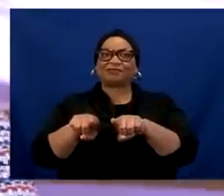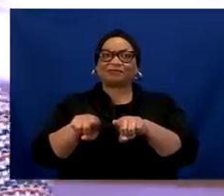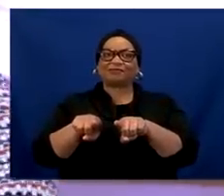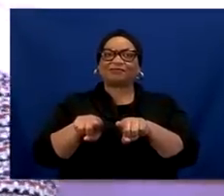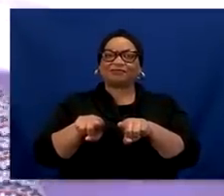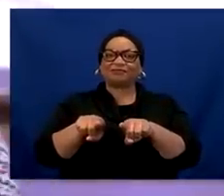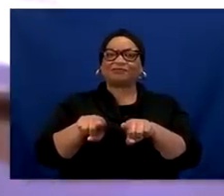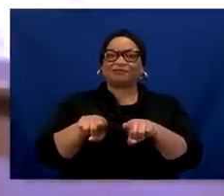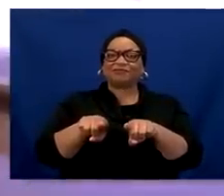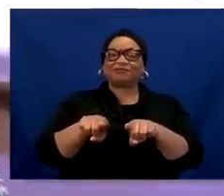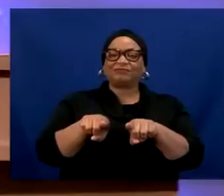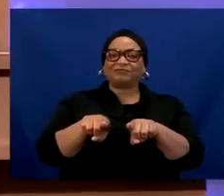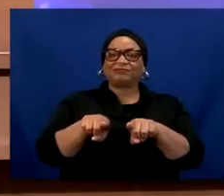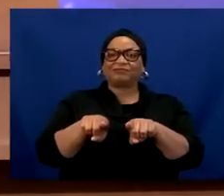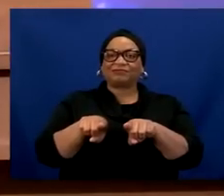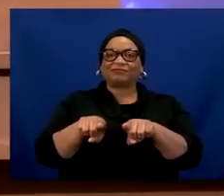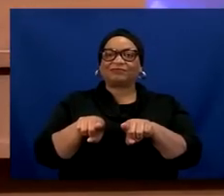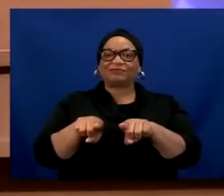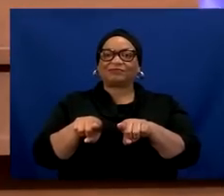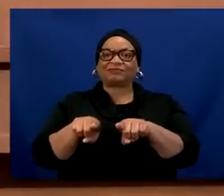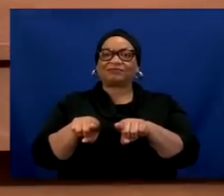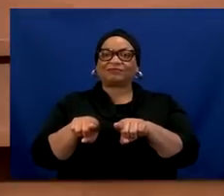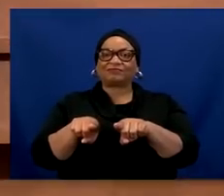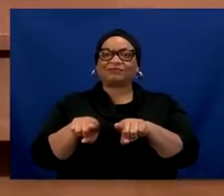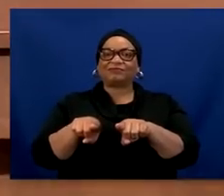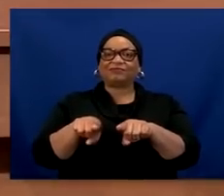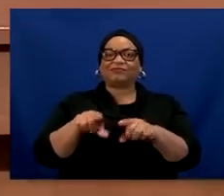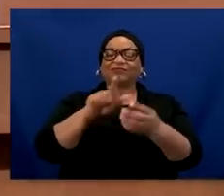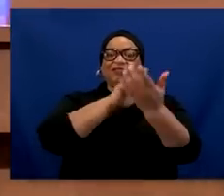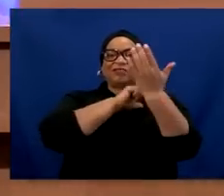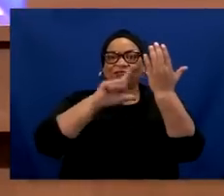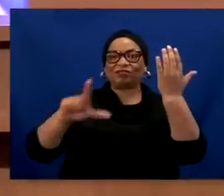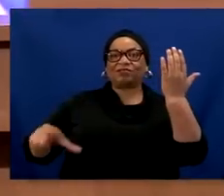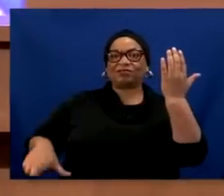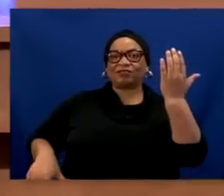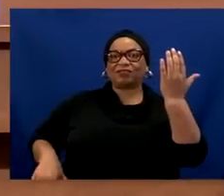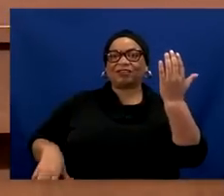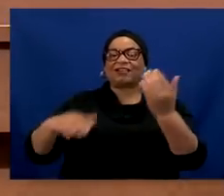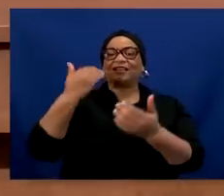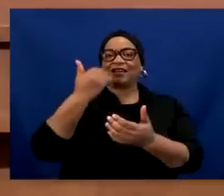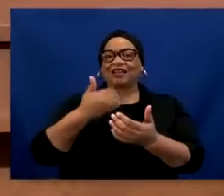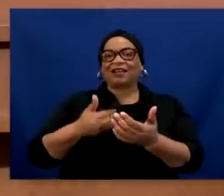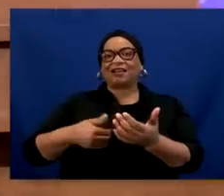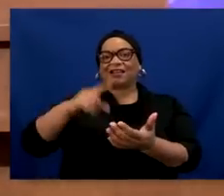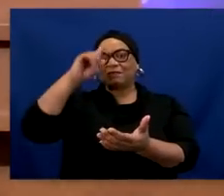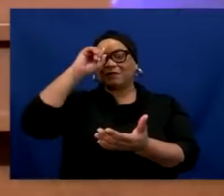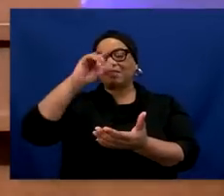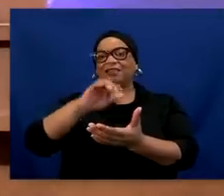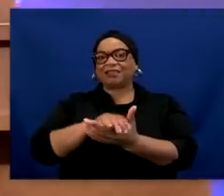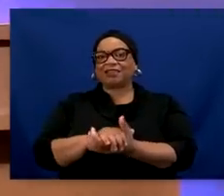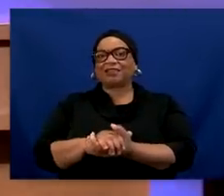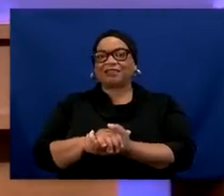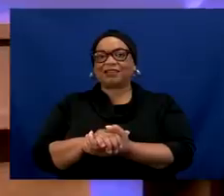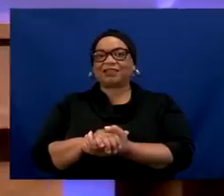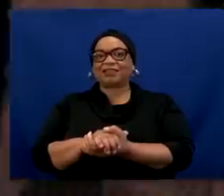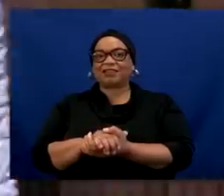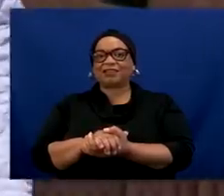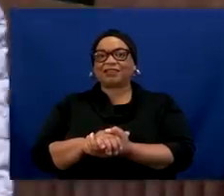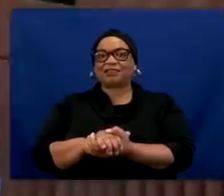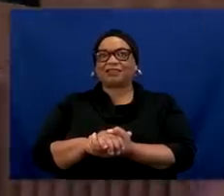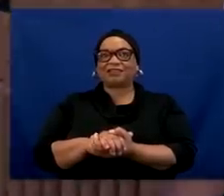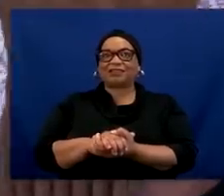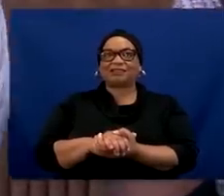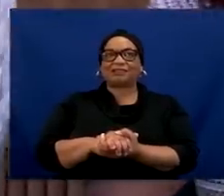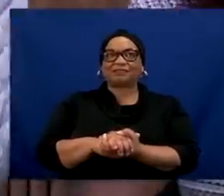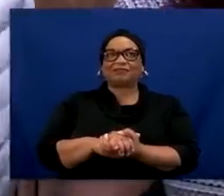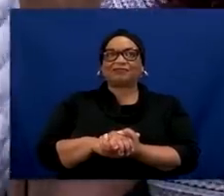God bless you, young man. Praise God for your decision. Come on, I like it. Come on. Come on. Who